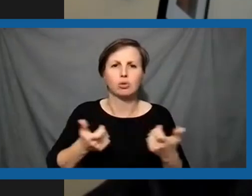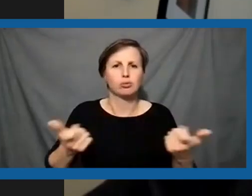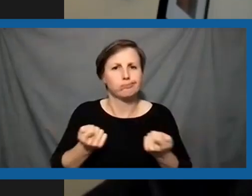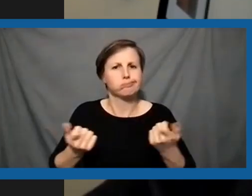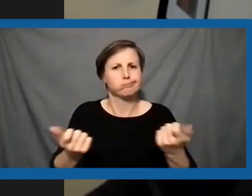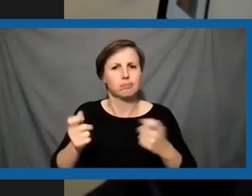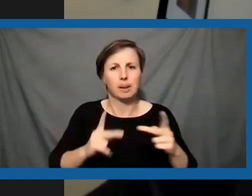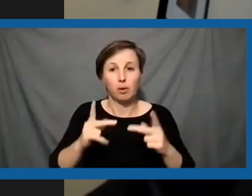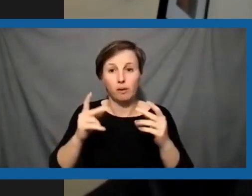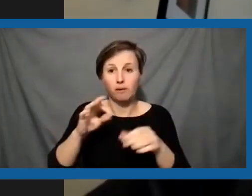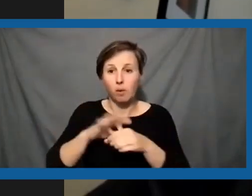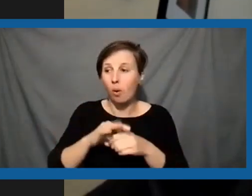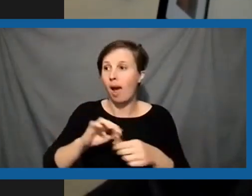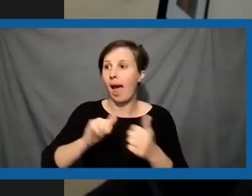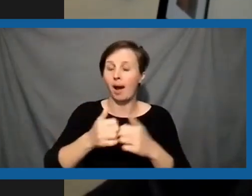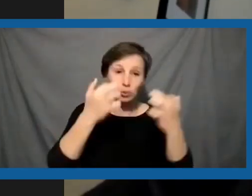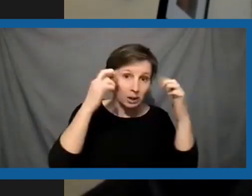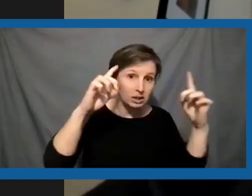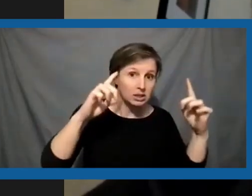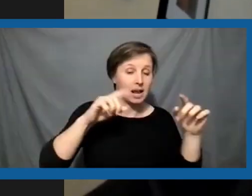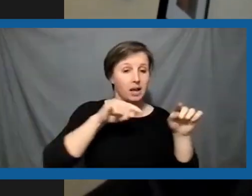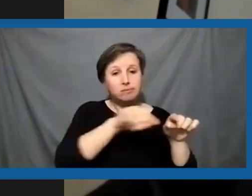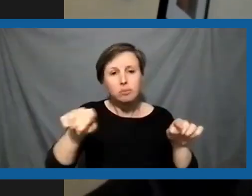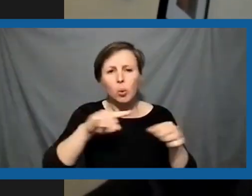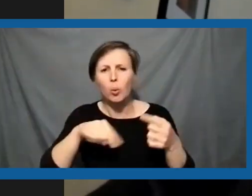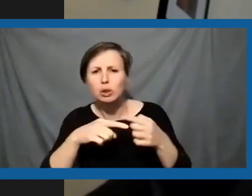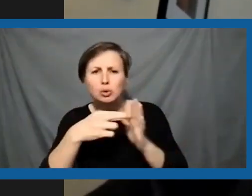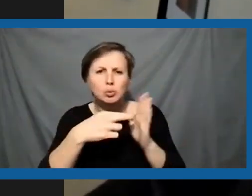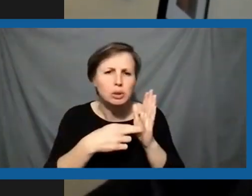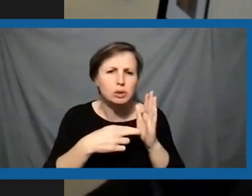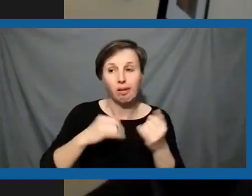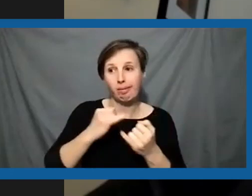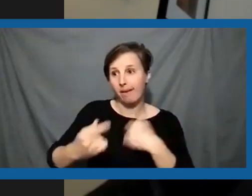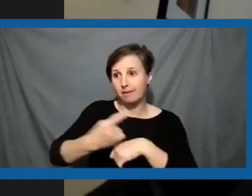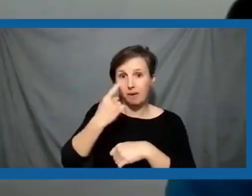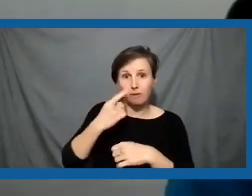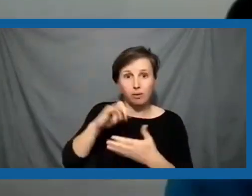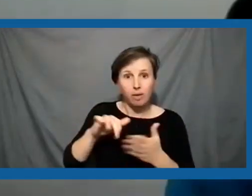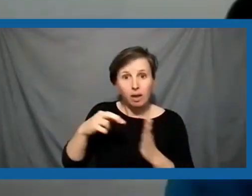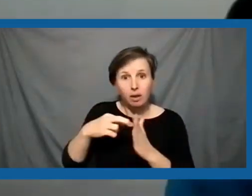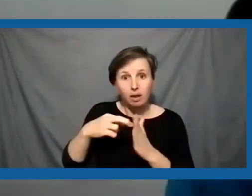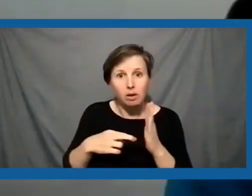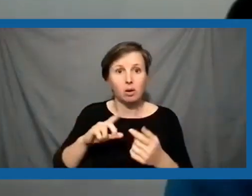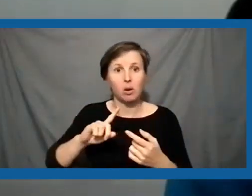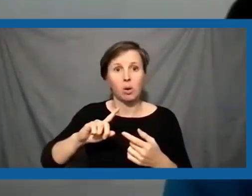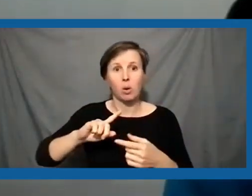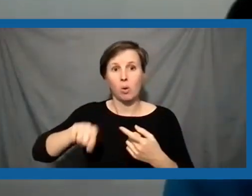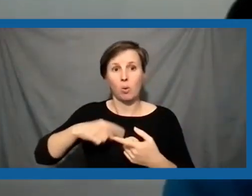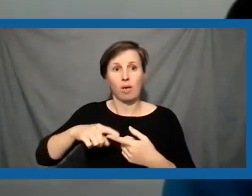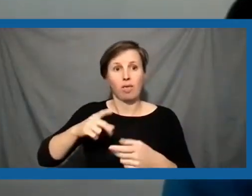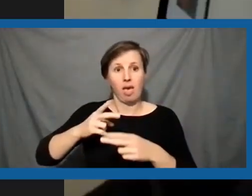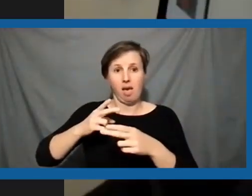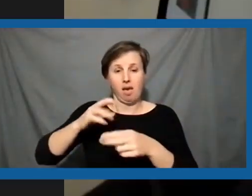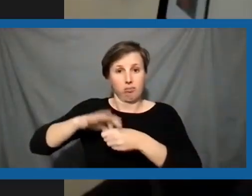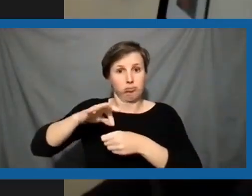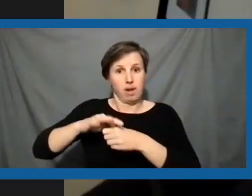about educating people when to register, when's the last day to register, when Yeah. those ballots start dropping, all of